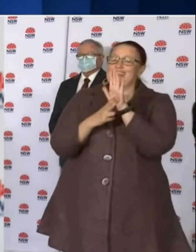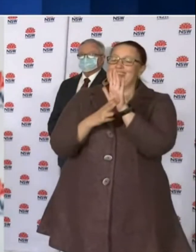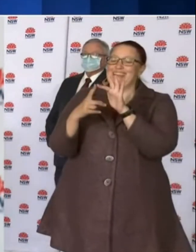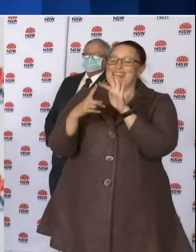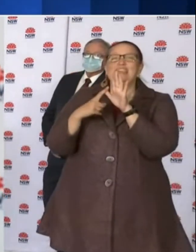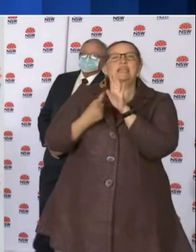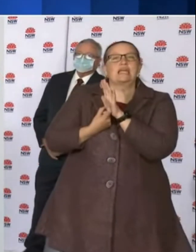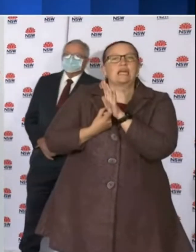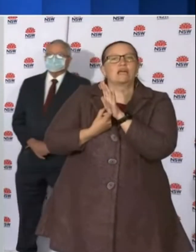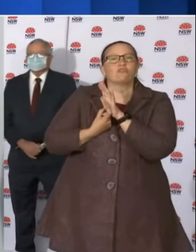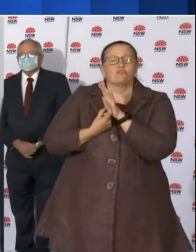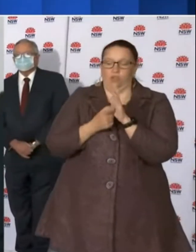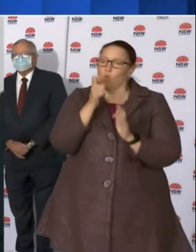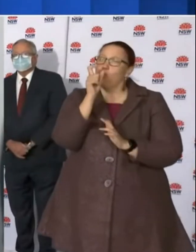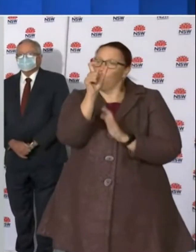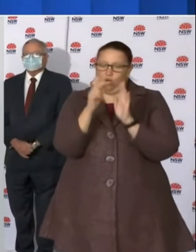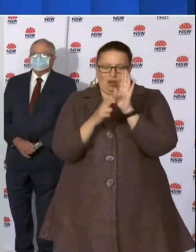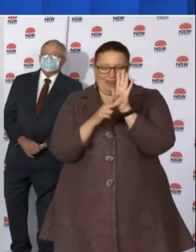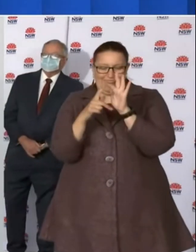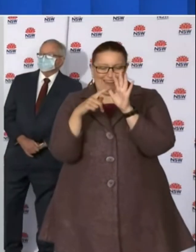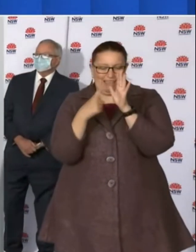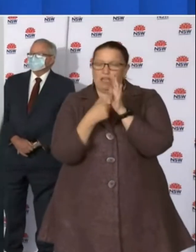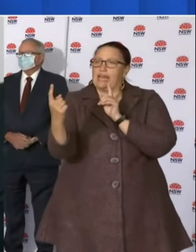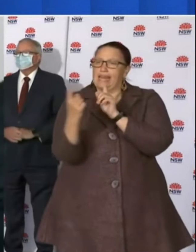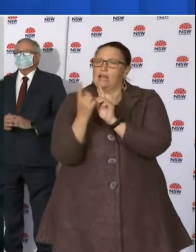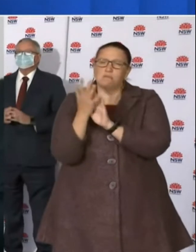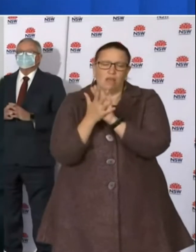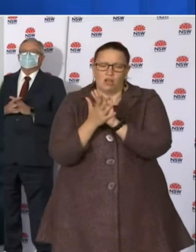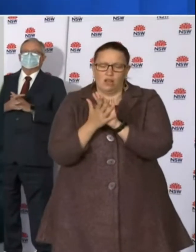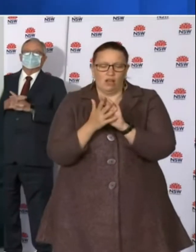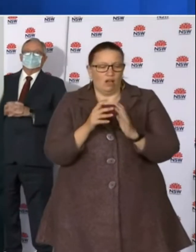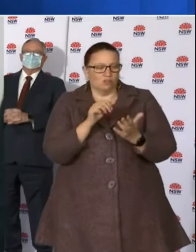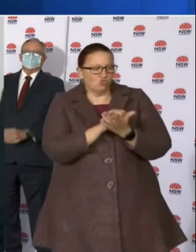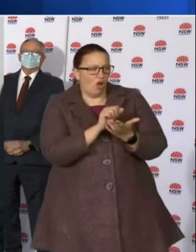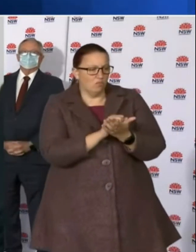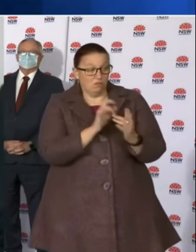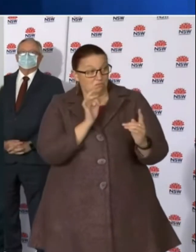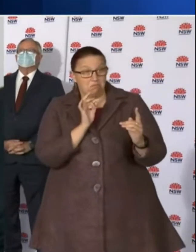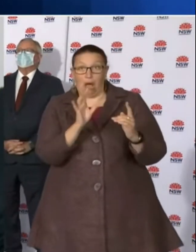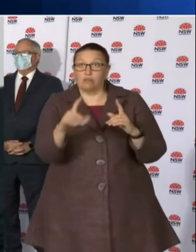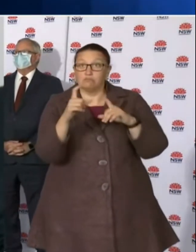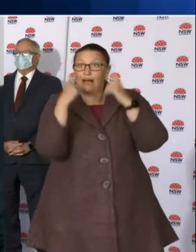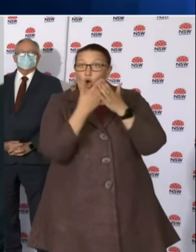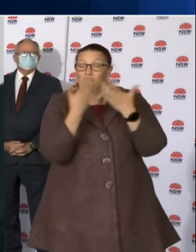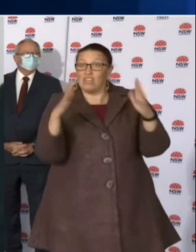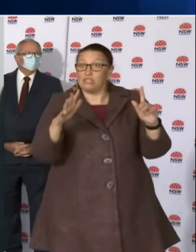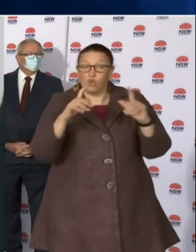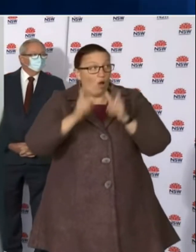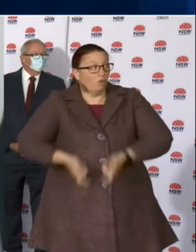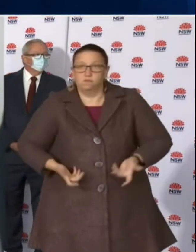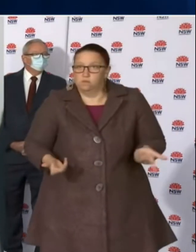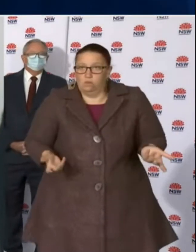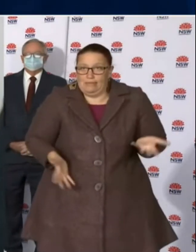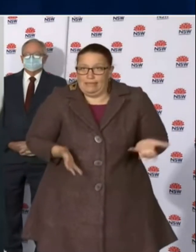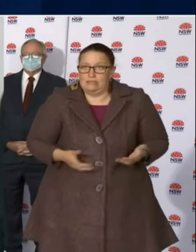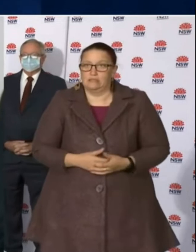What does near a food premise mean? I think, again, we would expect the community to apply common sense. And